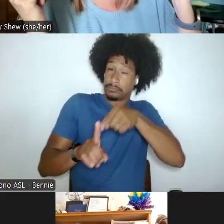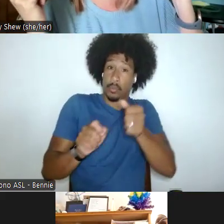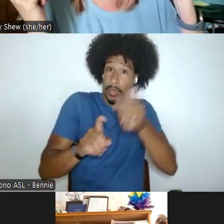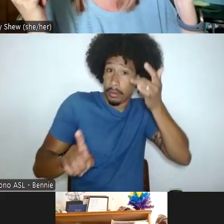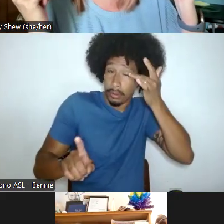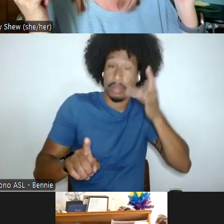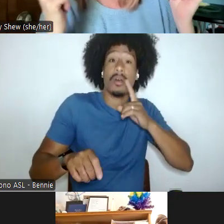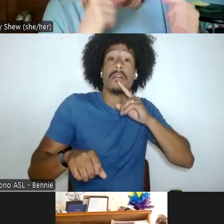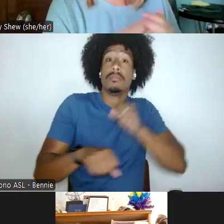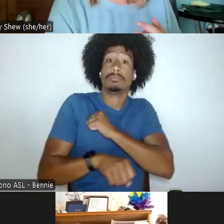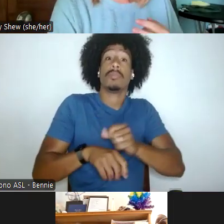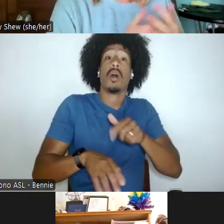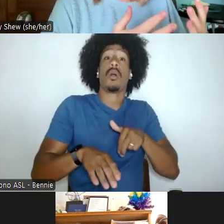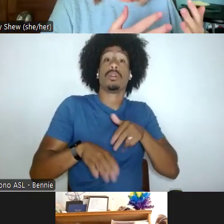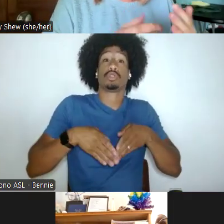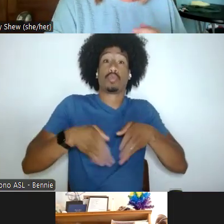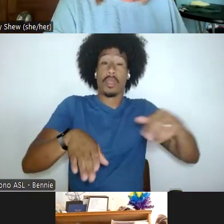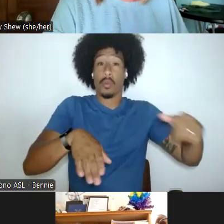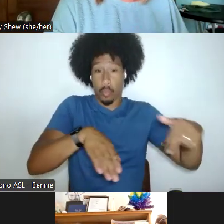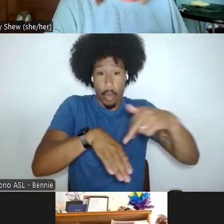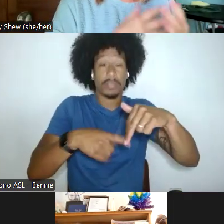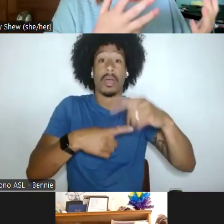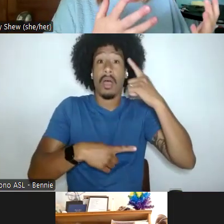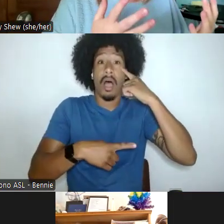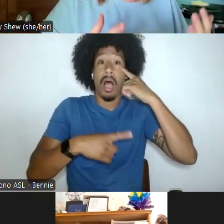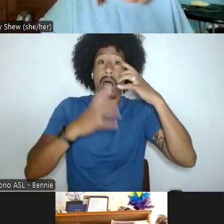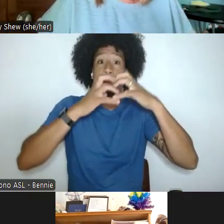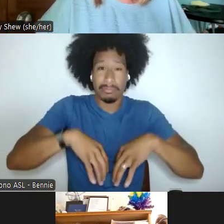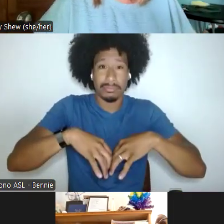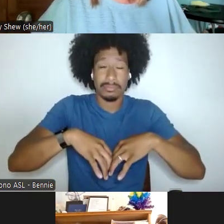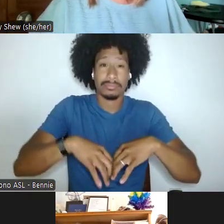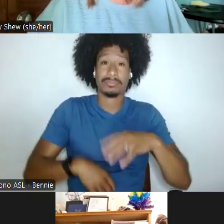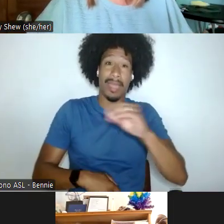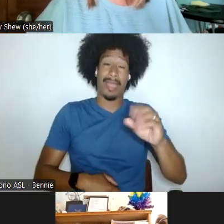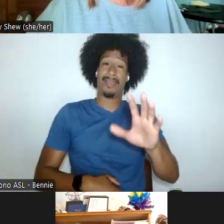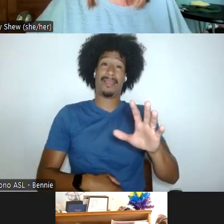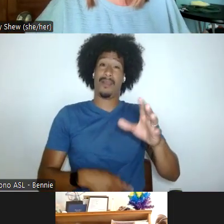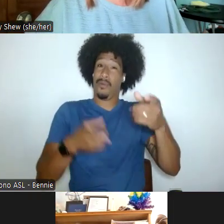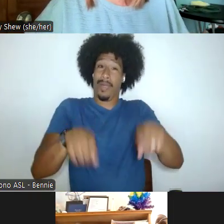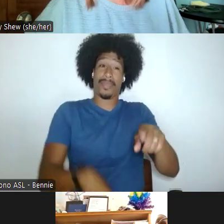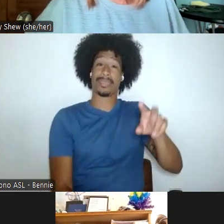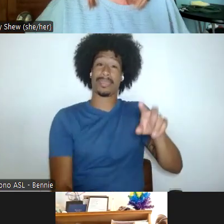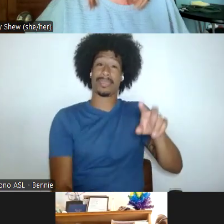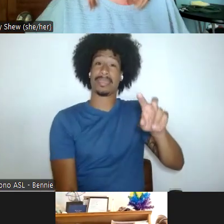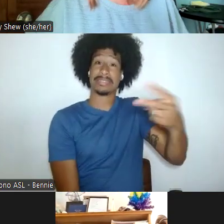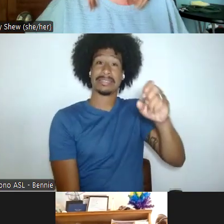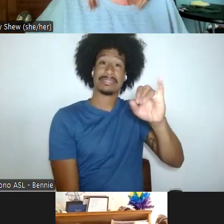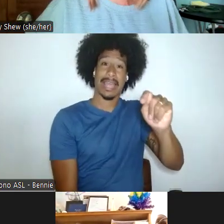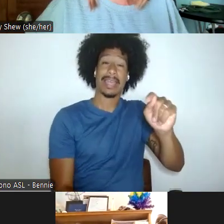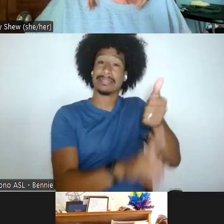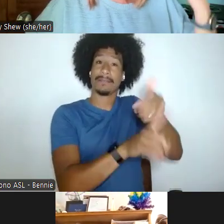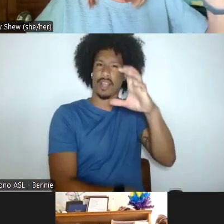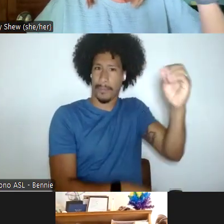2 implant went out. And this all happened because Second Sight wasn't doing well as a company. They ended